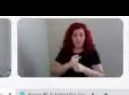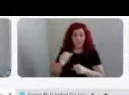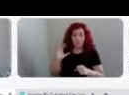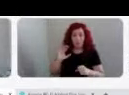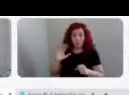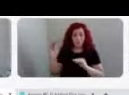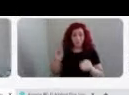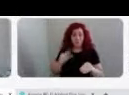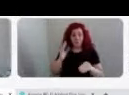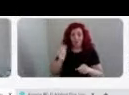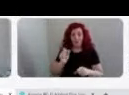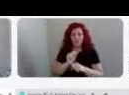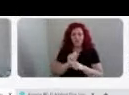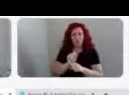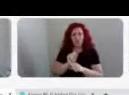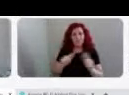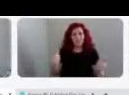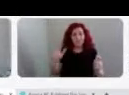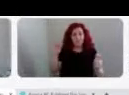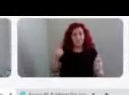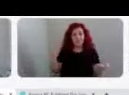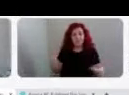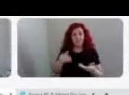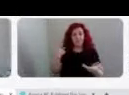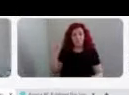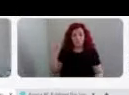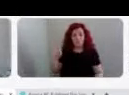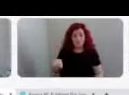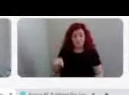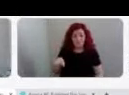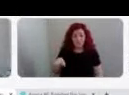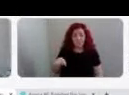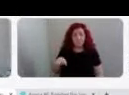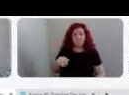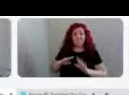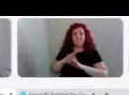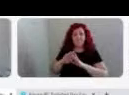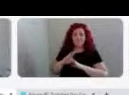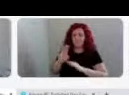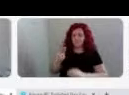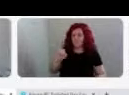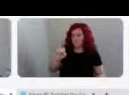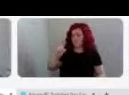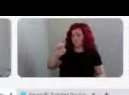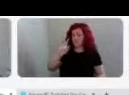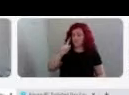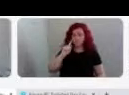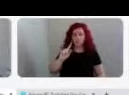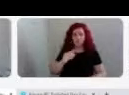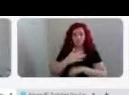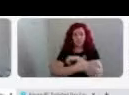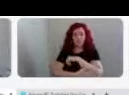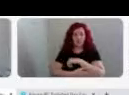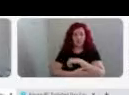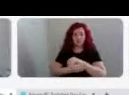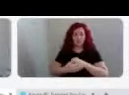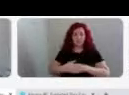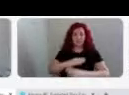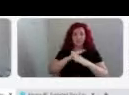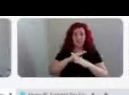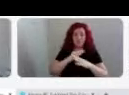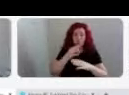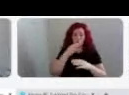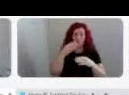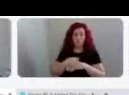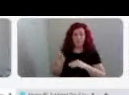had a job with a large company here in tucson that develops missiles for our country's defense soon after i